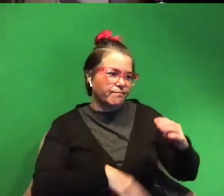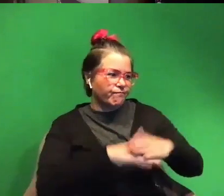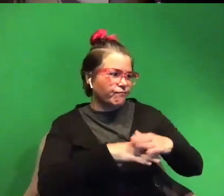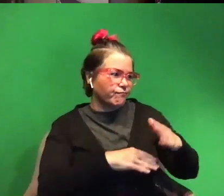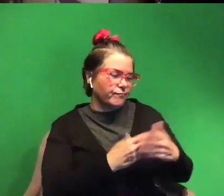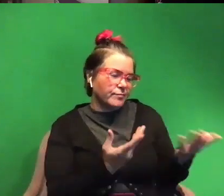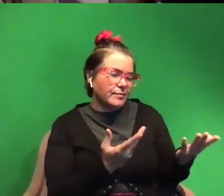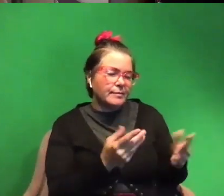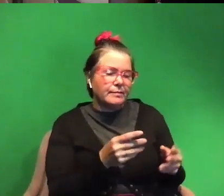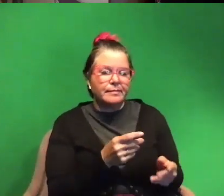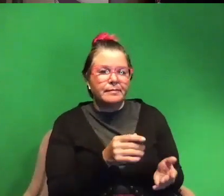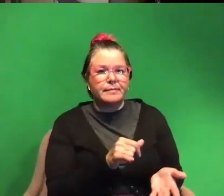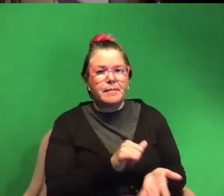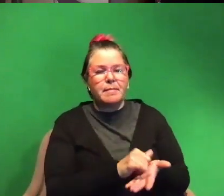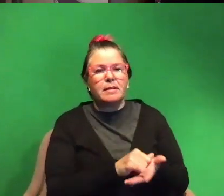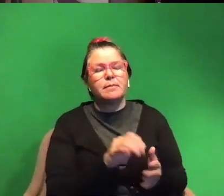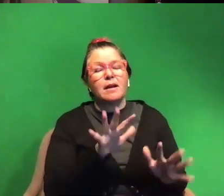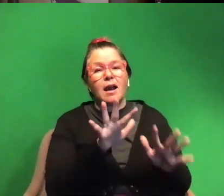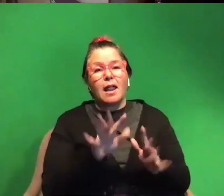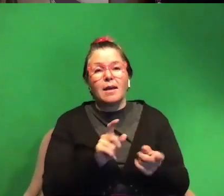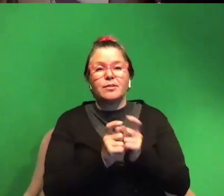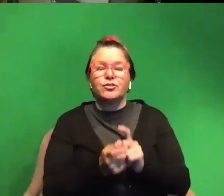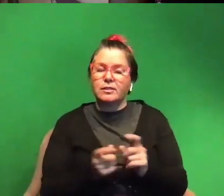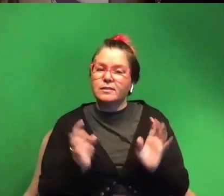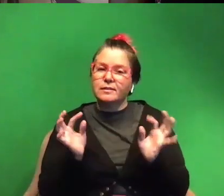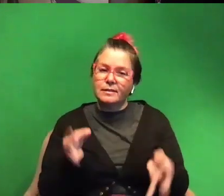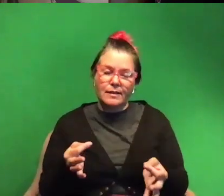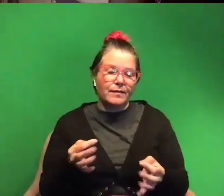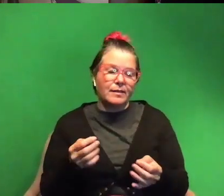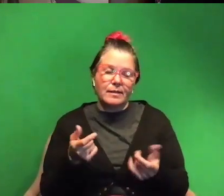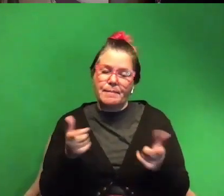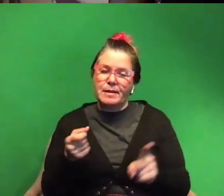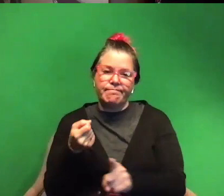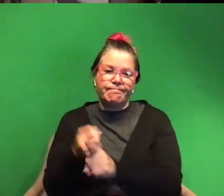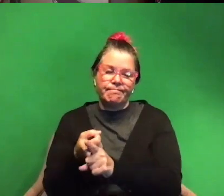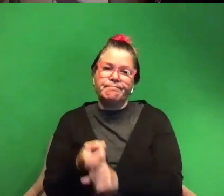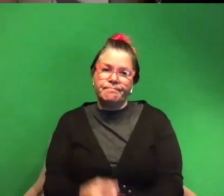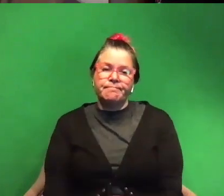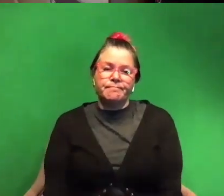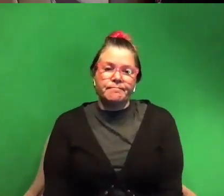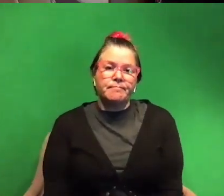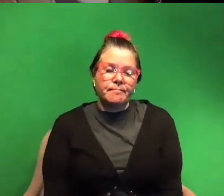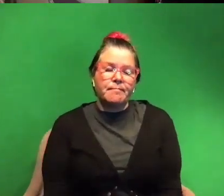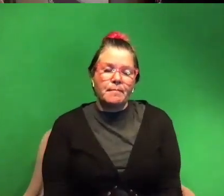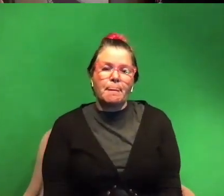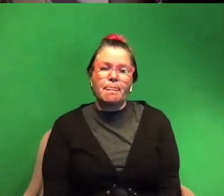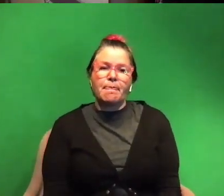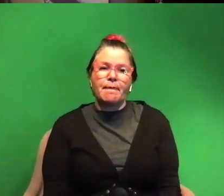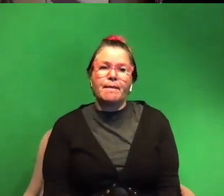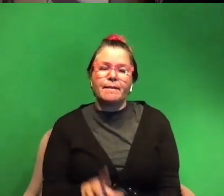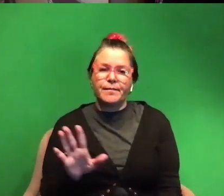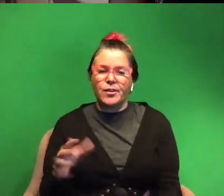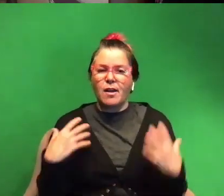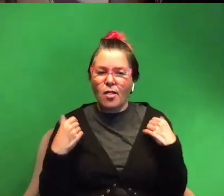for. Climate change is definitely a major impact on the longevity and the health of